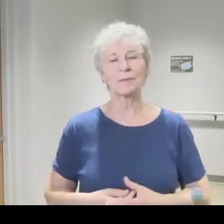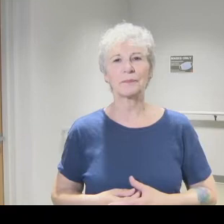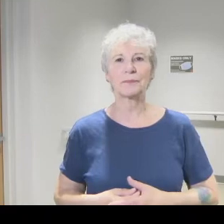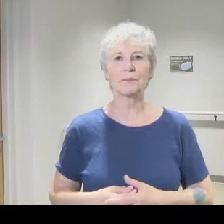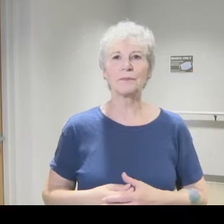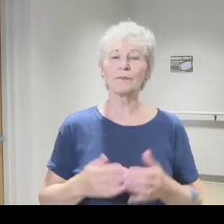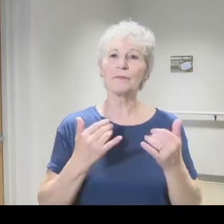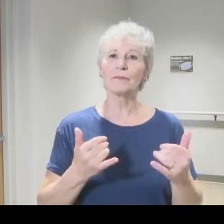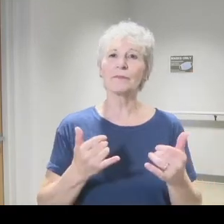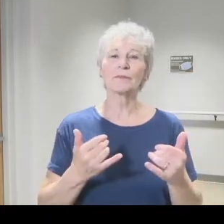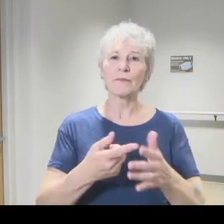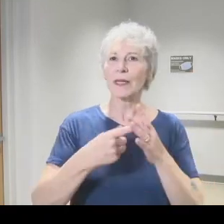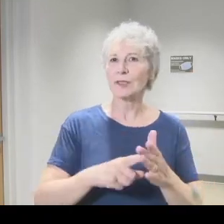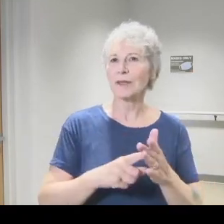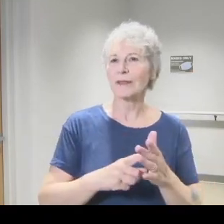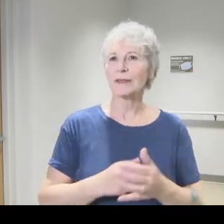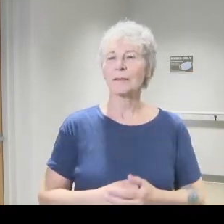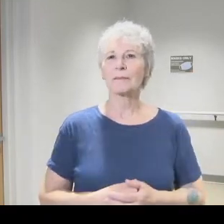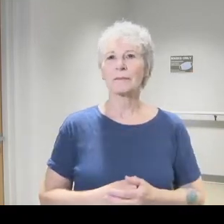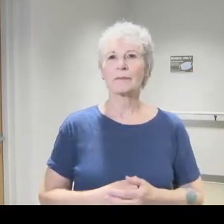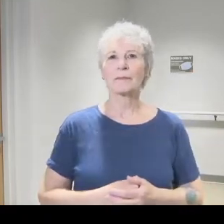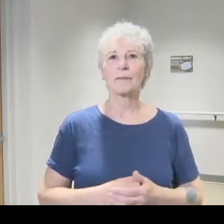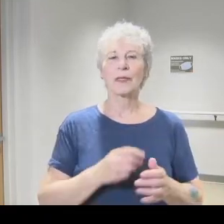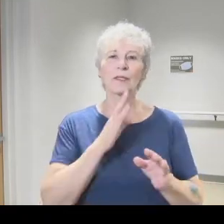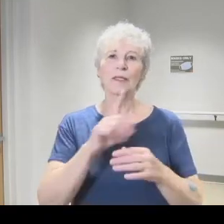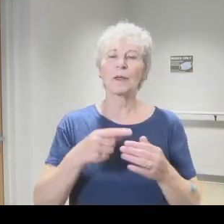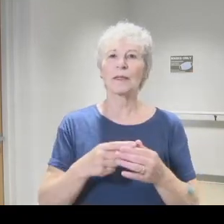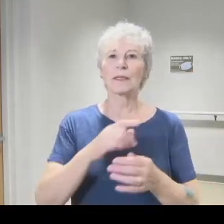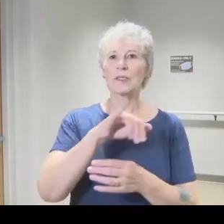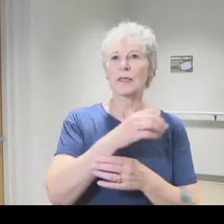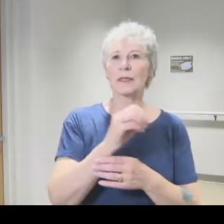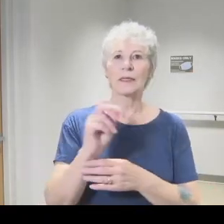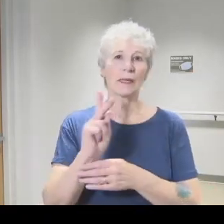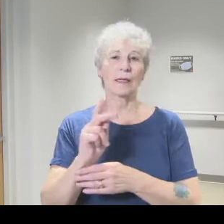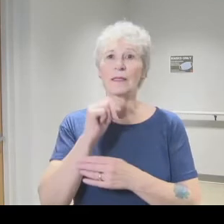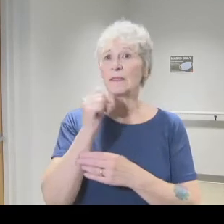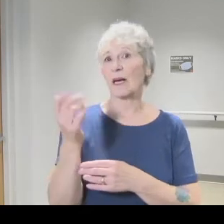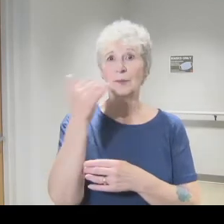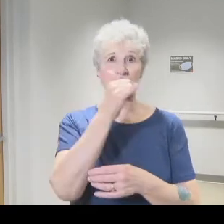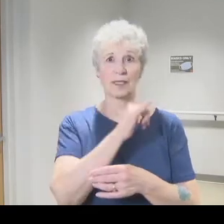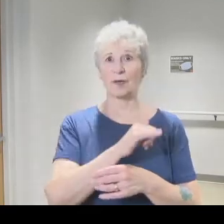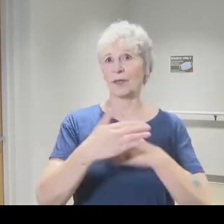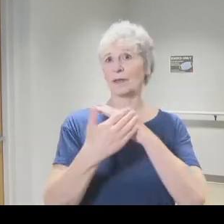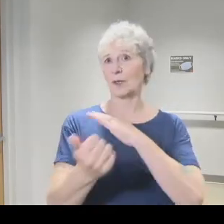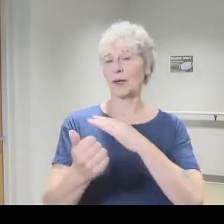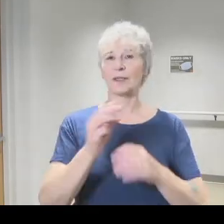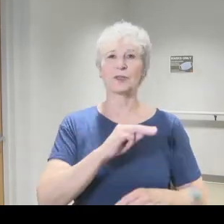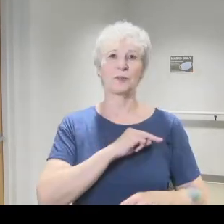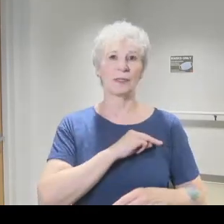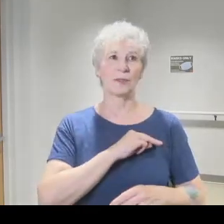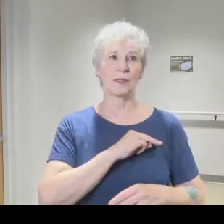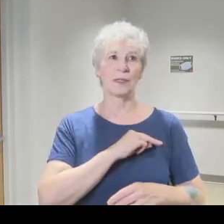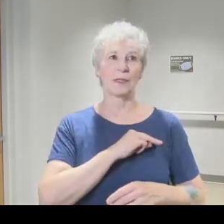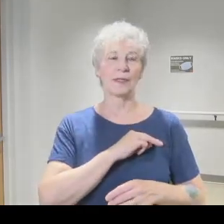Today I'd like to start off by talking about Jeremy and Kayla's not-so-mysterious call to missions. And yes, you